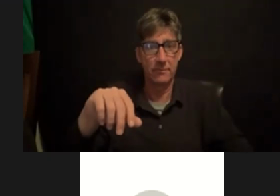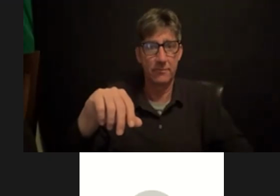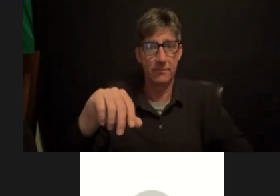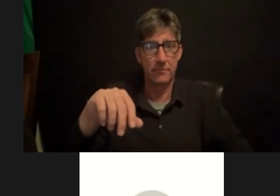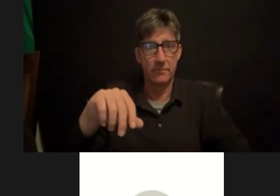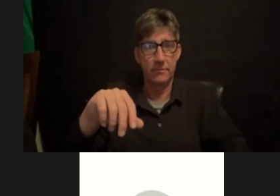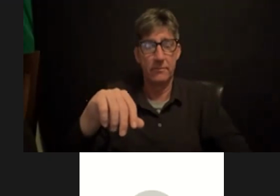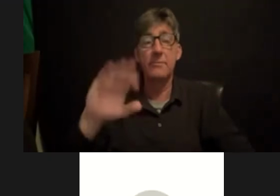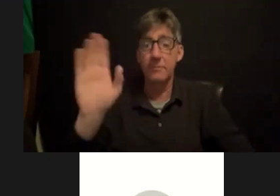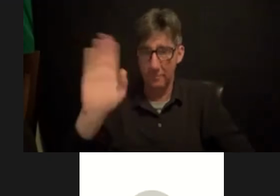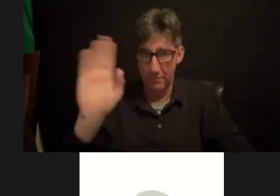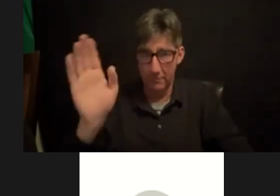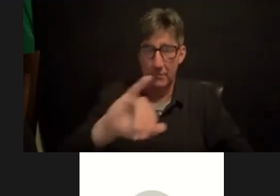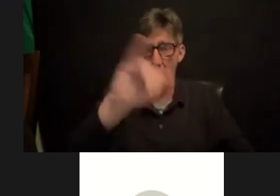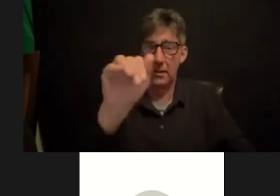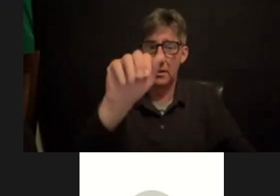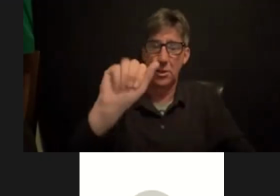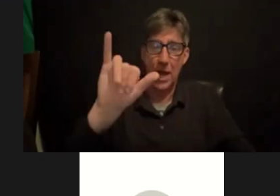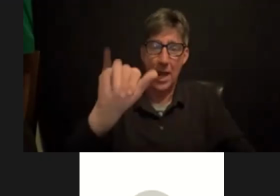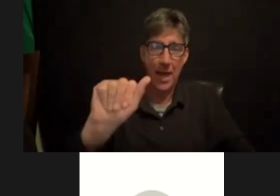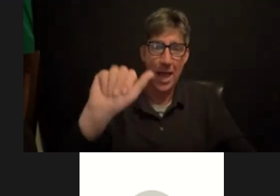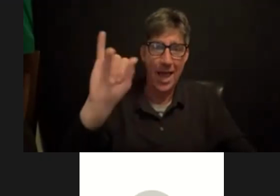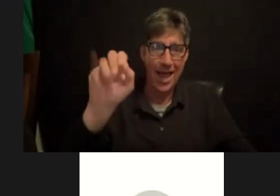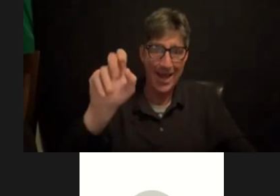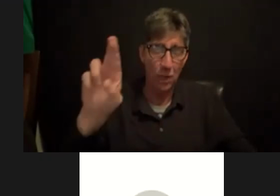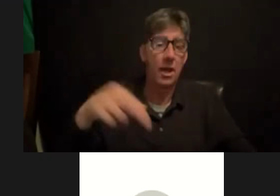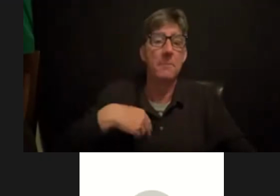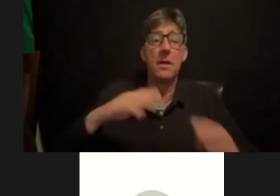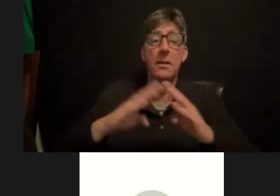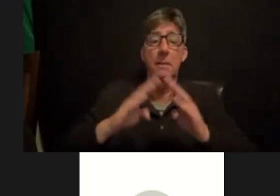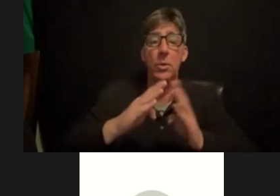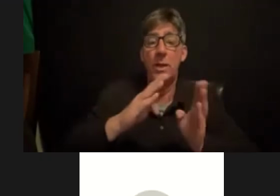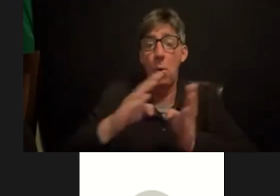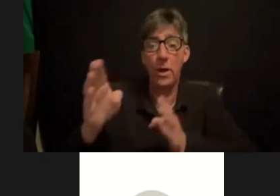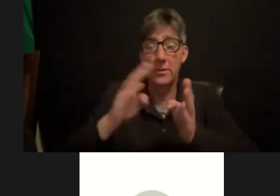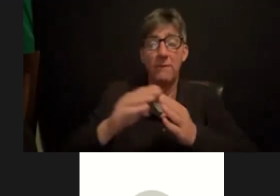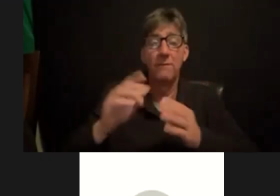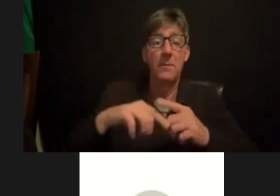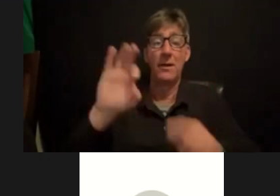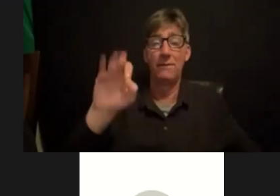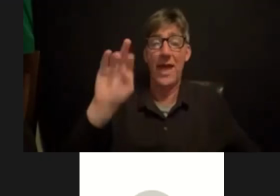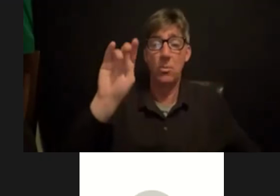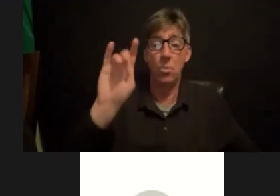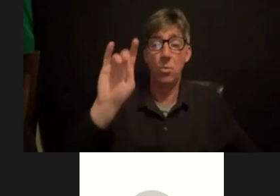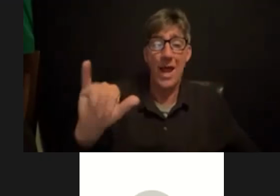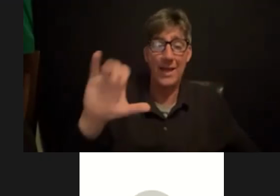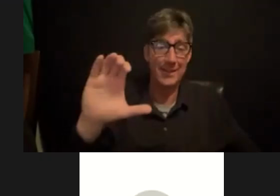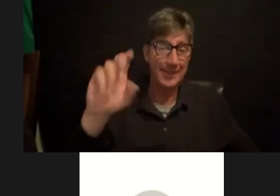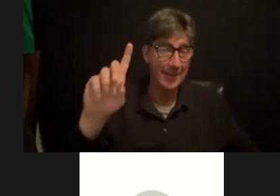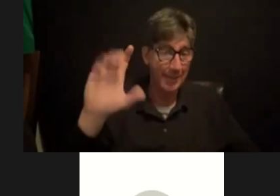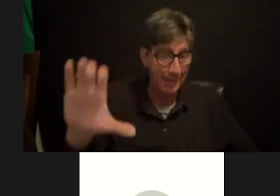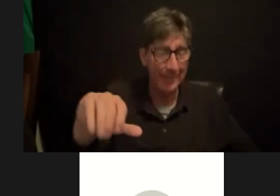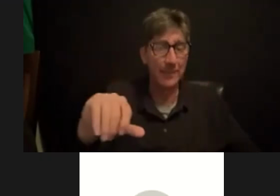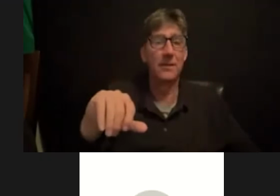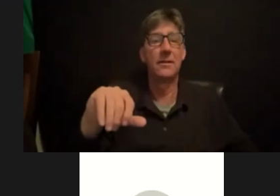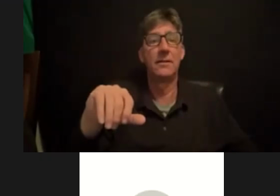Hi, this is Jaya Ayer. I'm the community organizer at Fenway CDC. And I